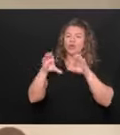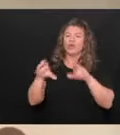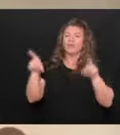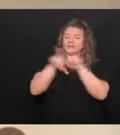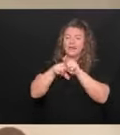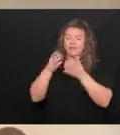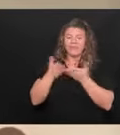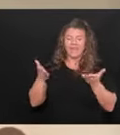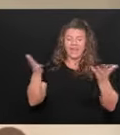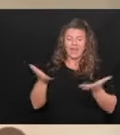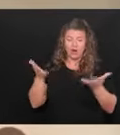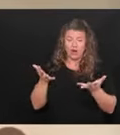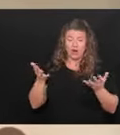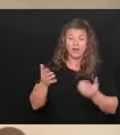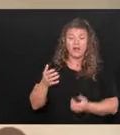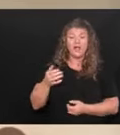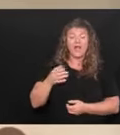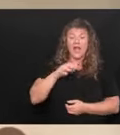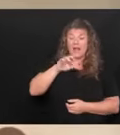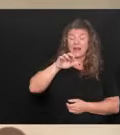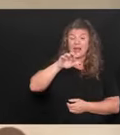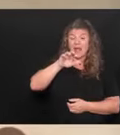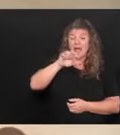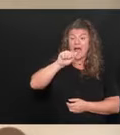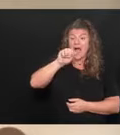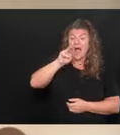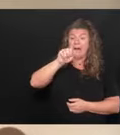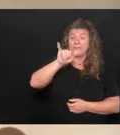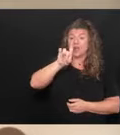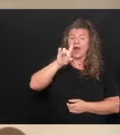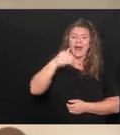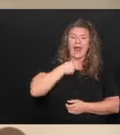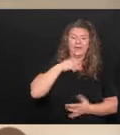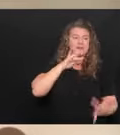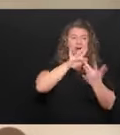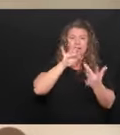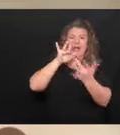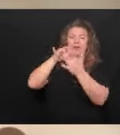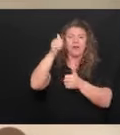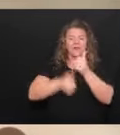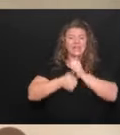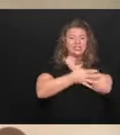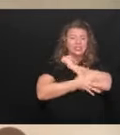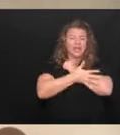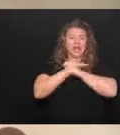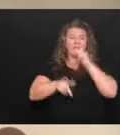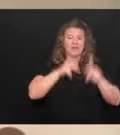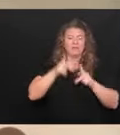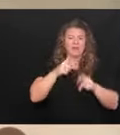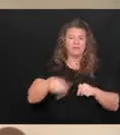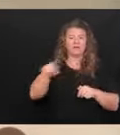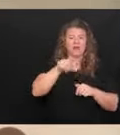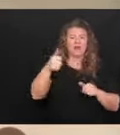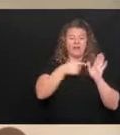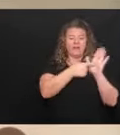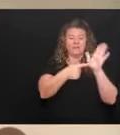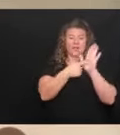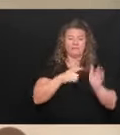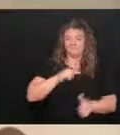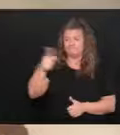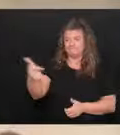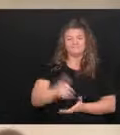same thing, and Ian has a lot of regular contact with our county folks and may have some other examples for us. Ian, I'll turn it to